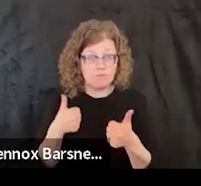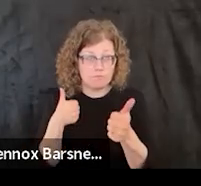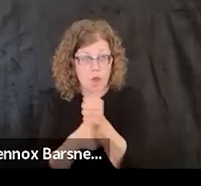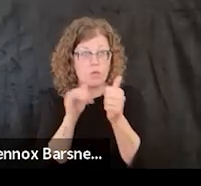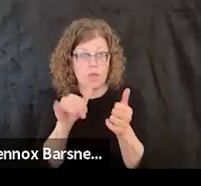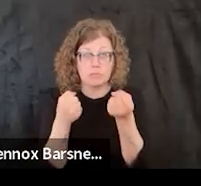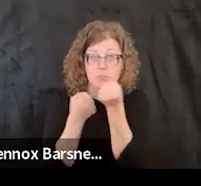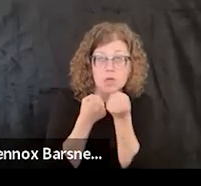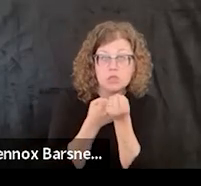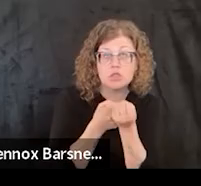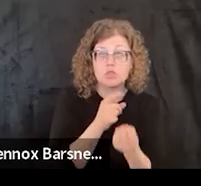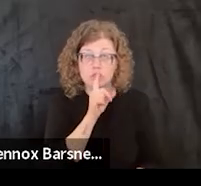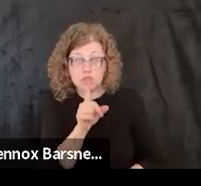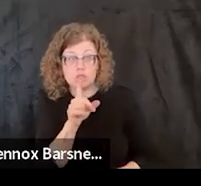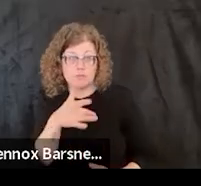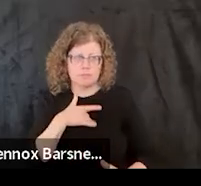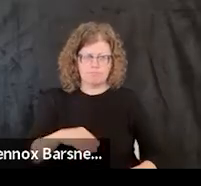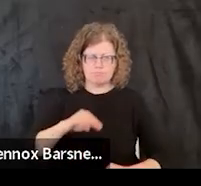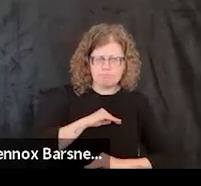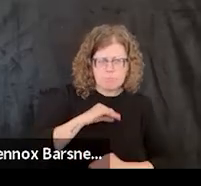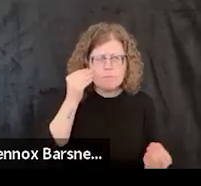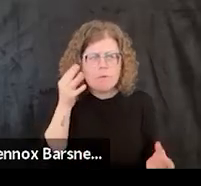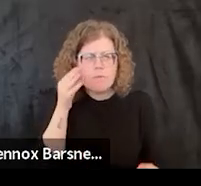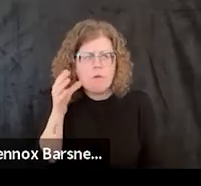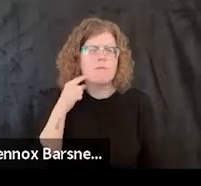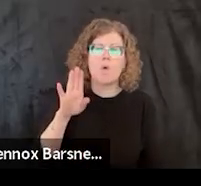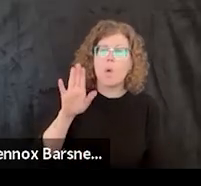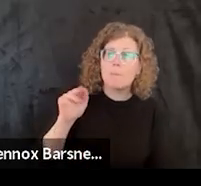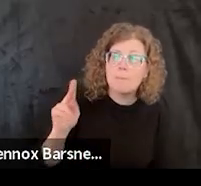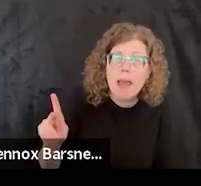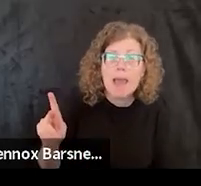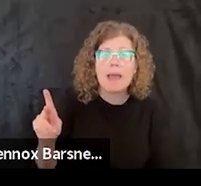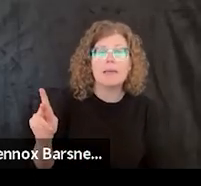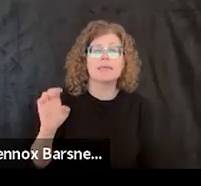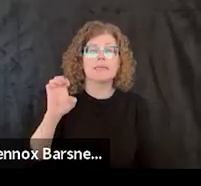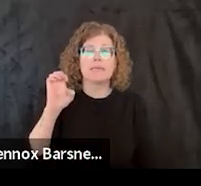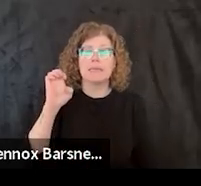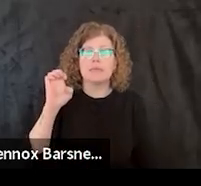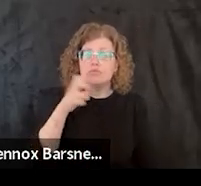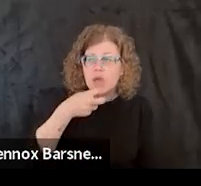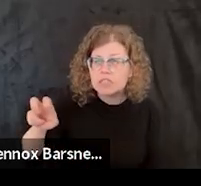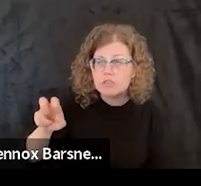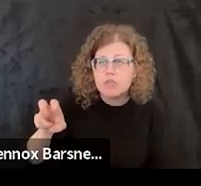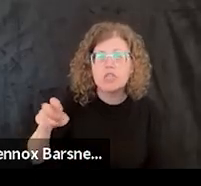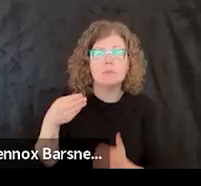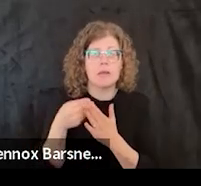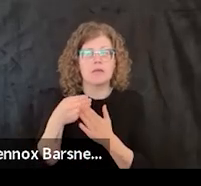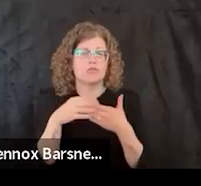need, i.e., banking information, to pay them directly through electronic fund transfer.